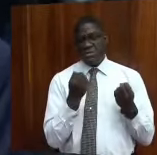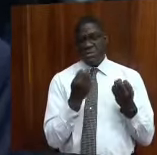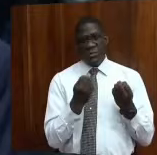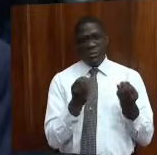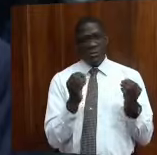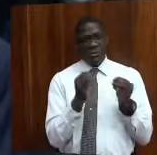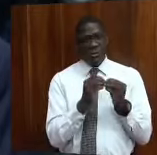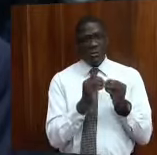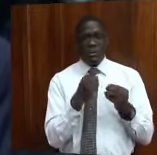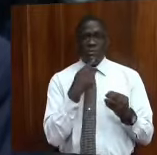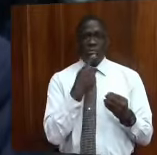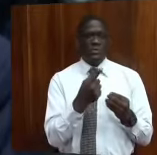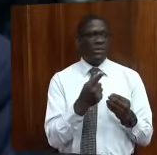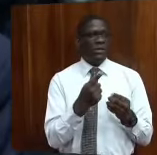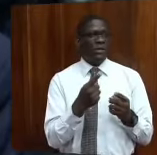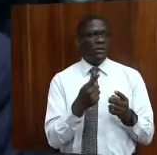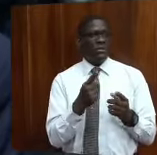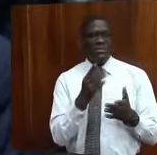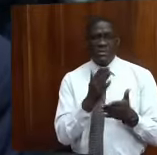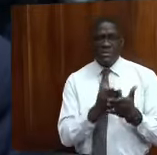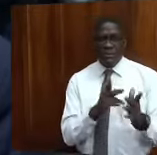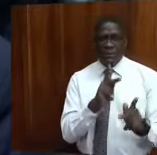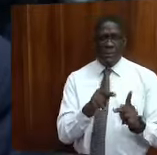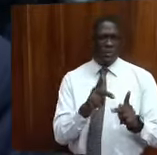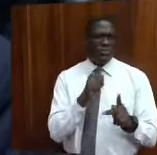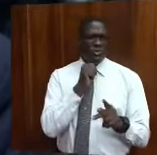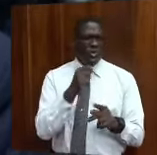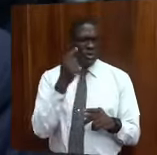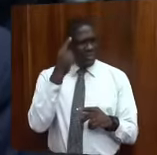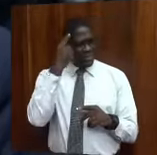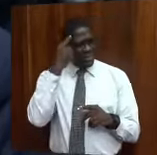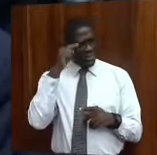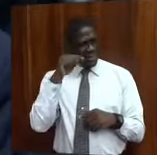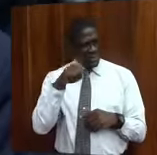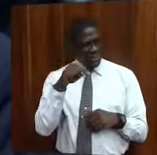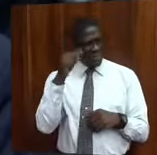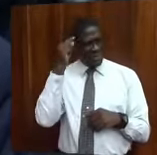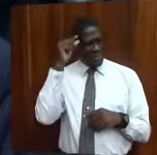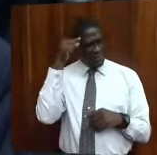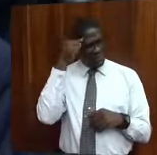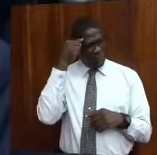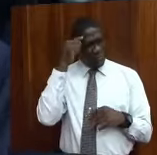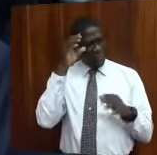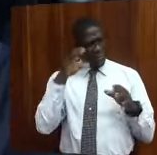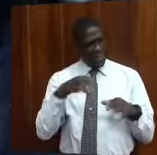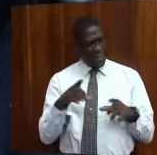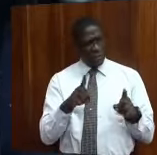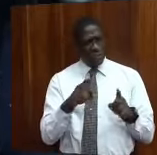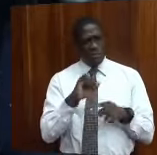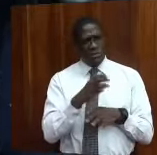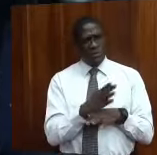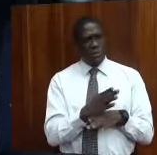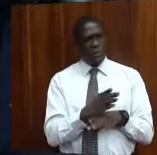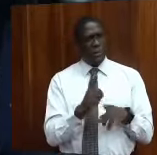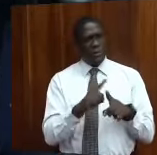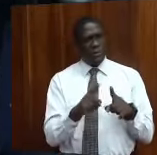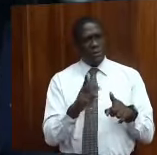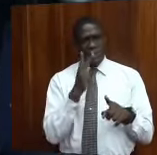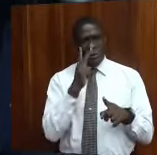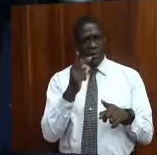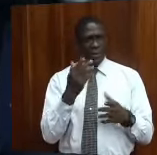who question our capacity to deliver, look at our record and examine our contribution to the